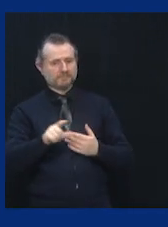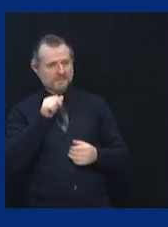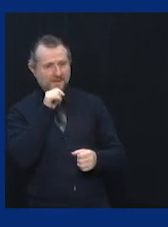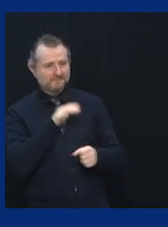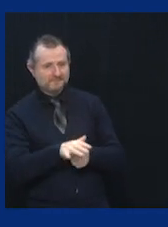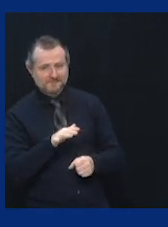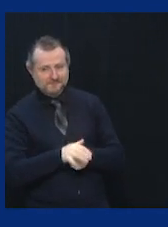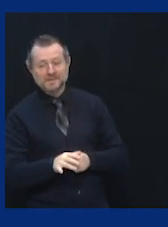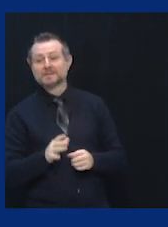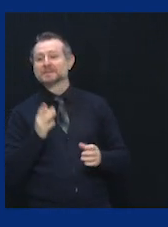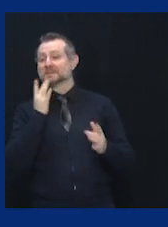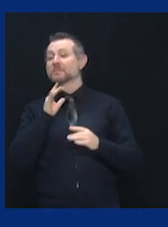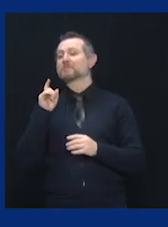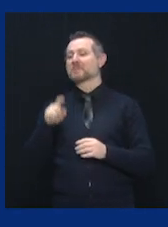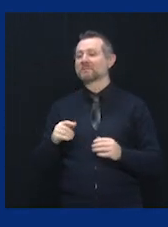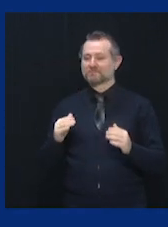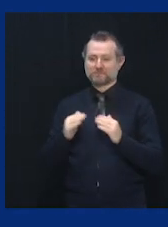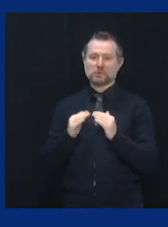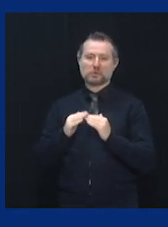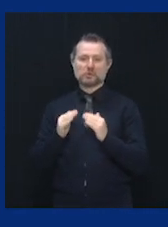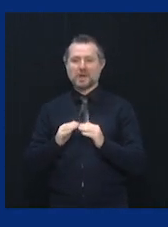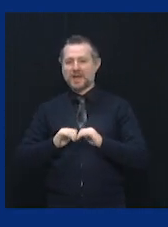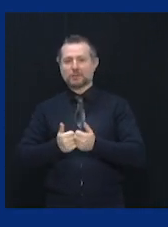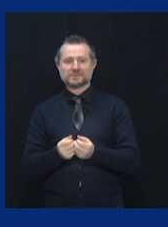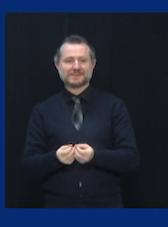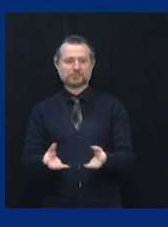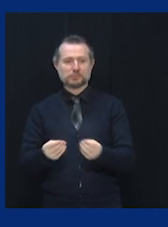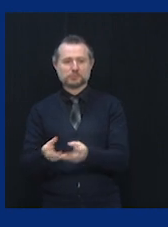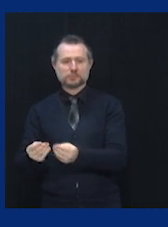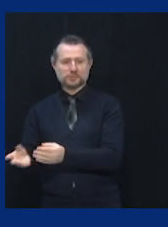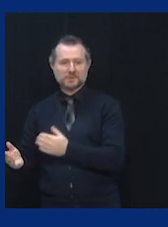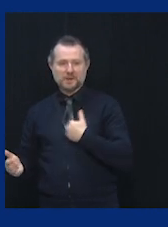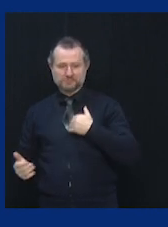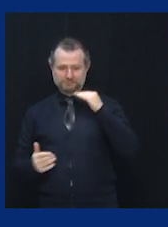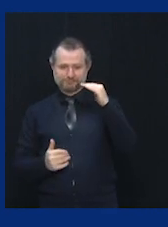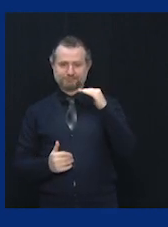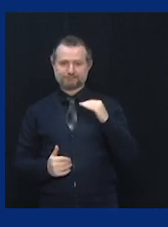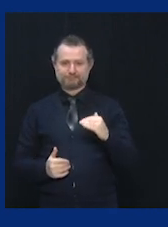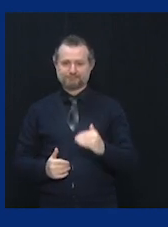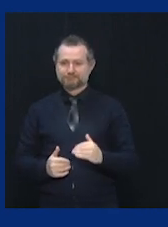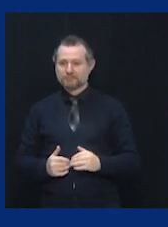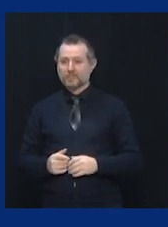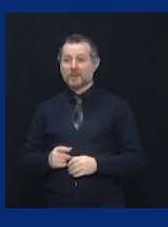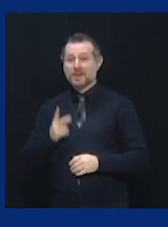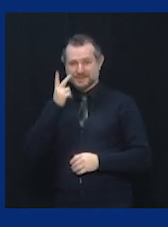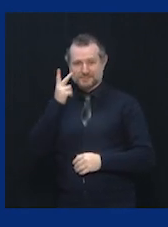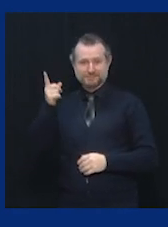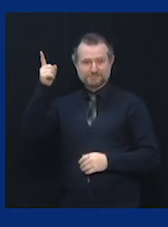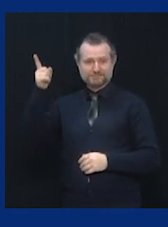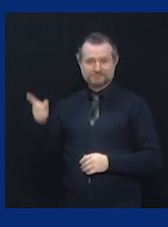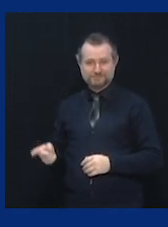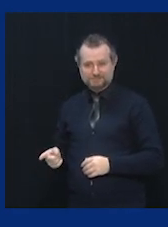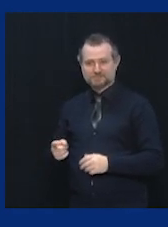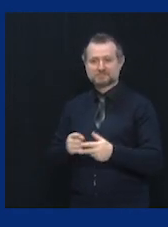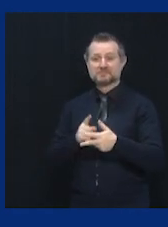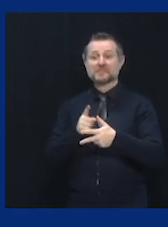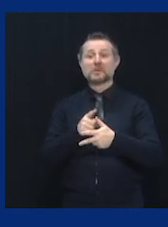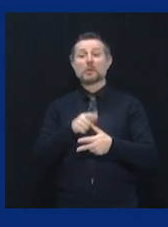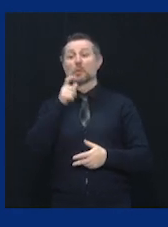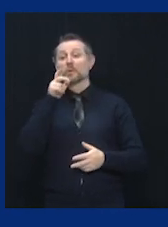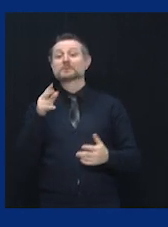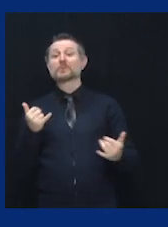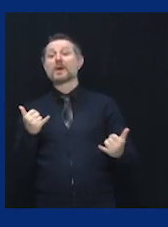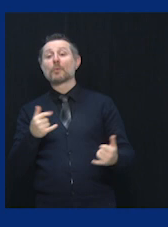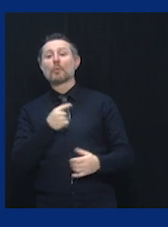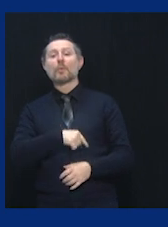the distribution. And this is how we distribute it. If you look at who's now